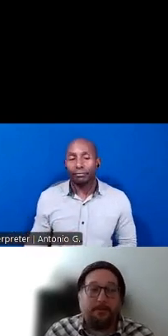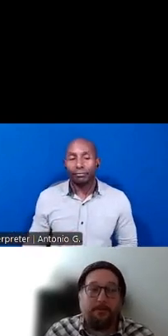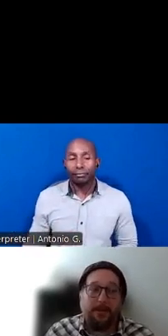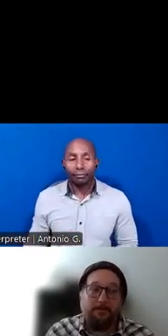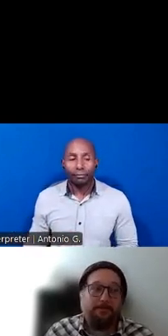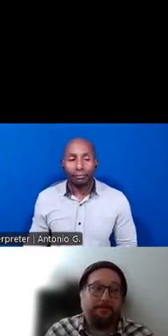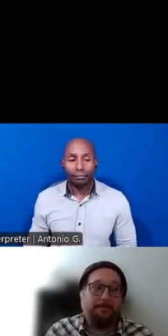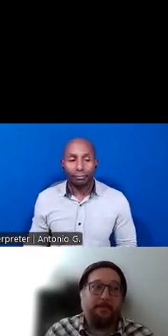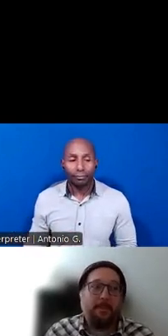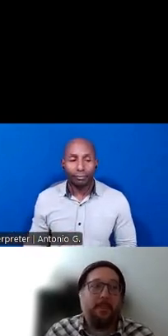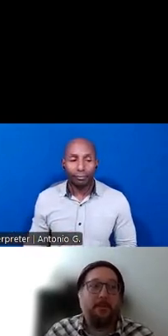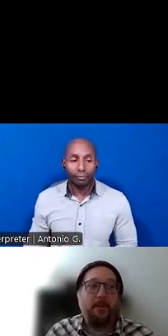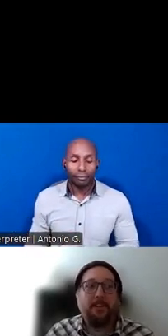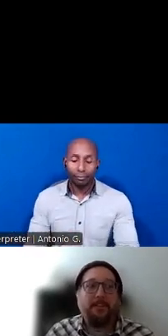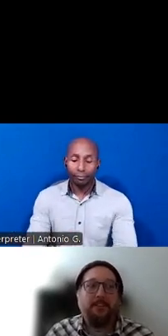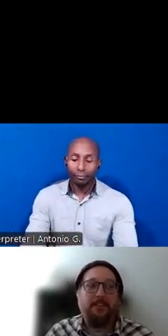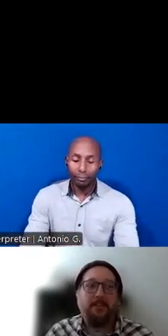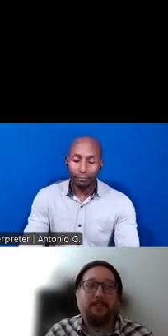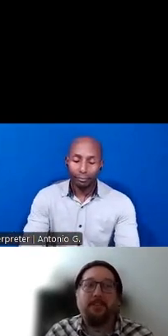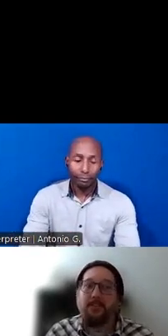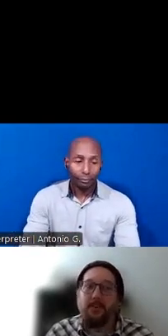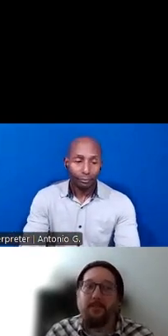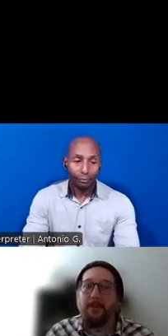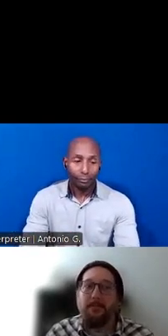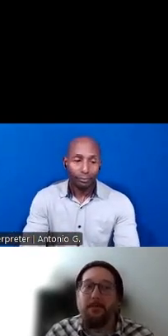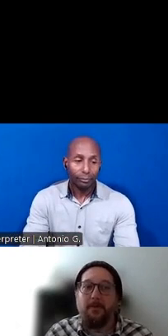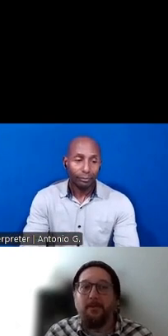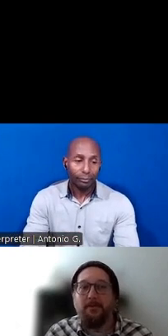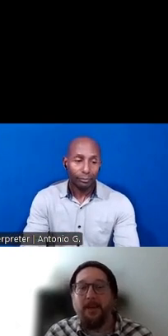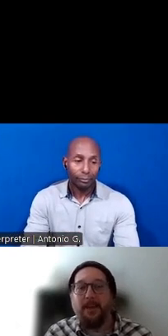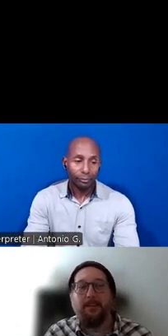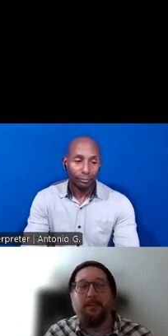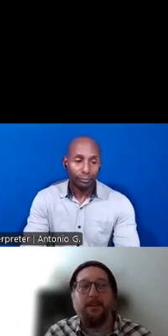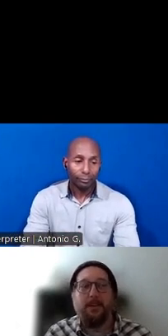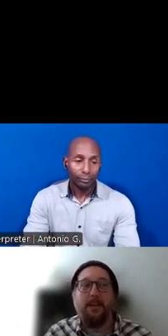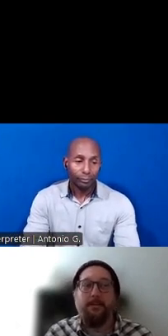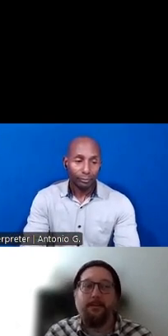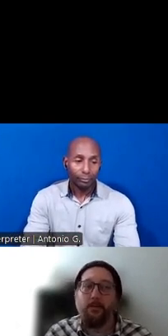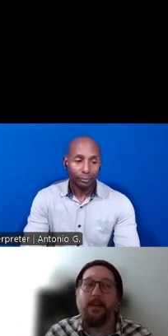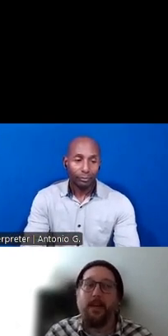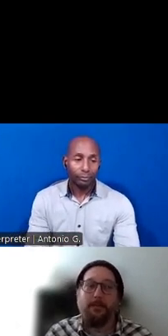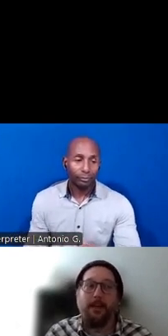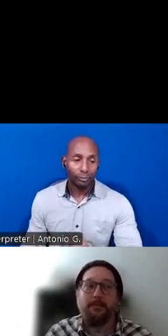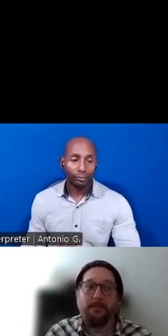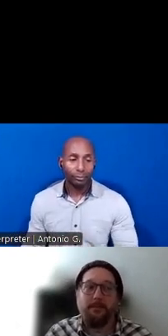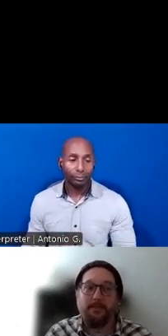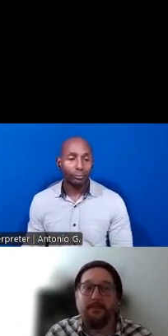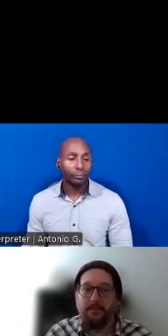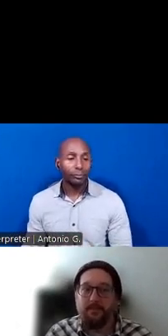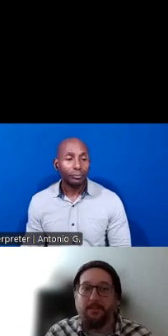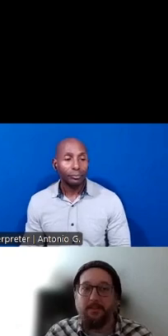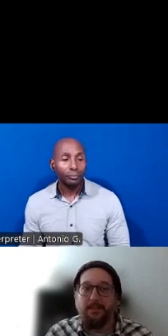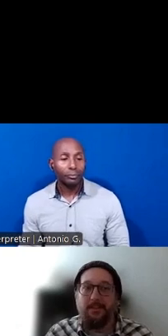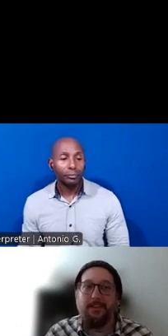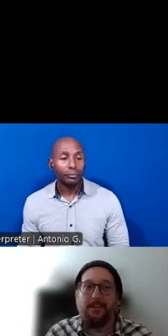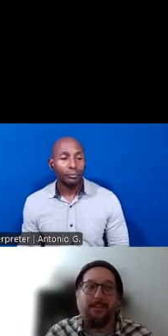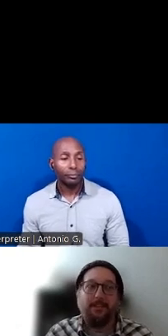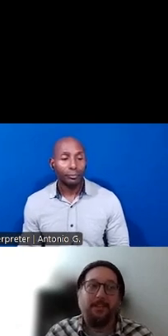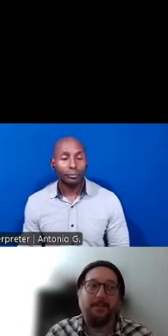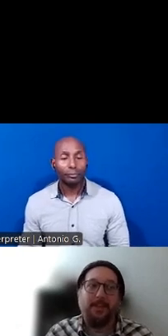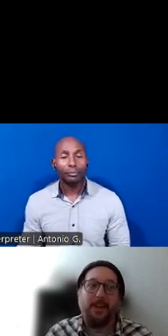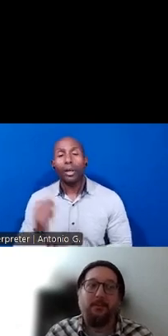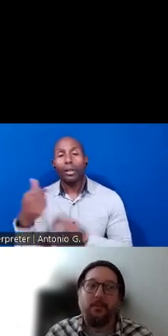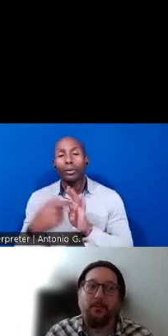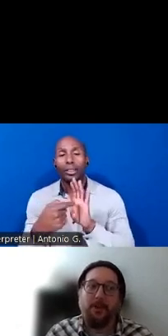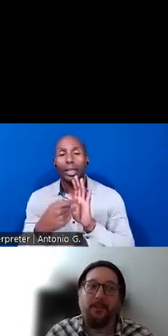Example number 3, your organization used its OVW program grant to fund a full-time counseling position. The